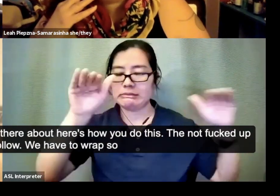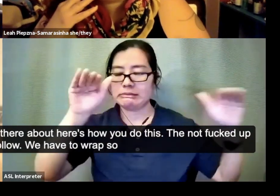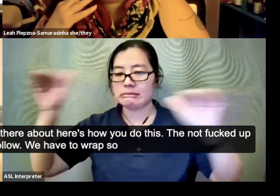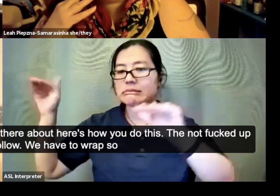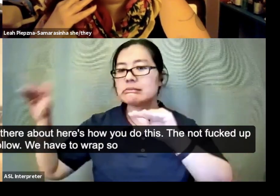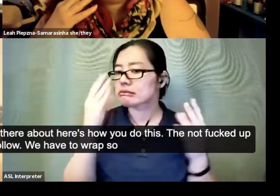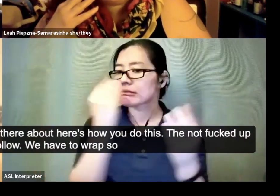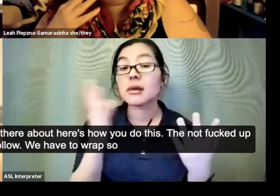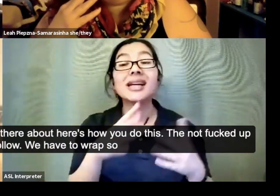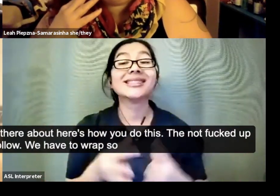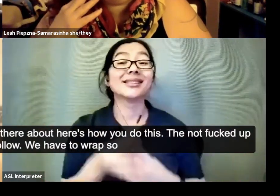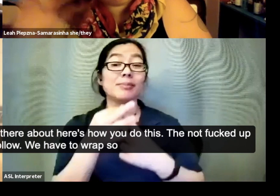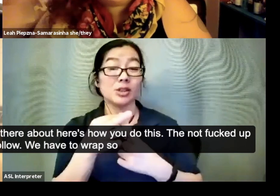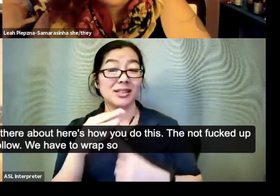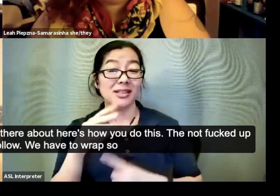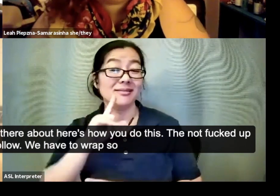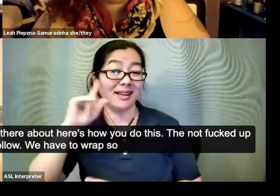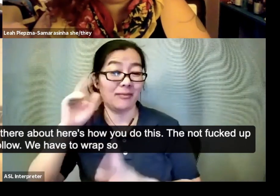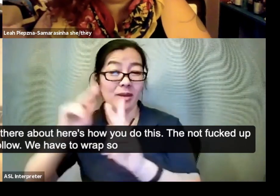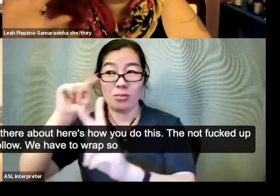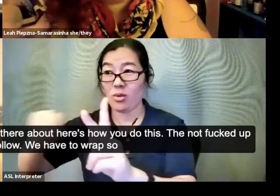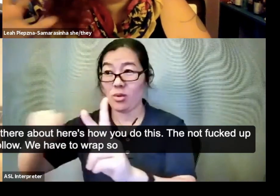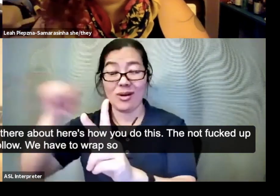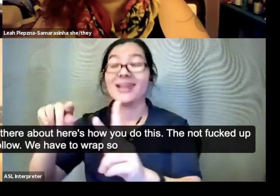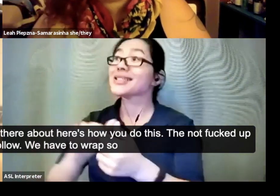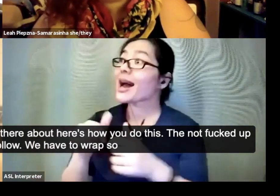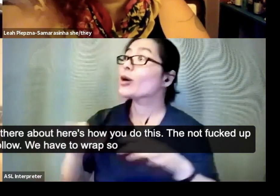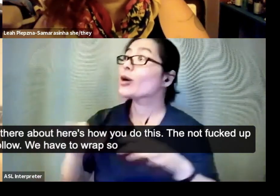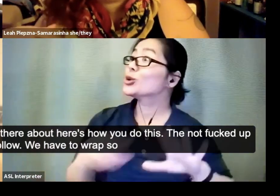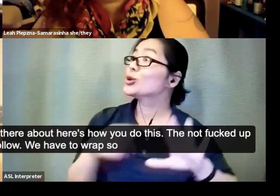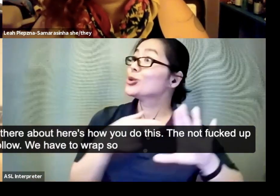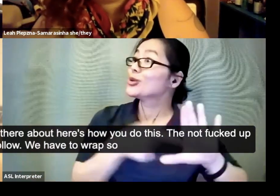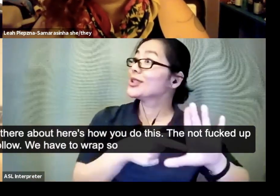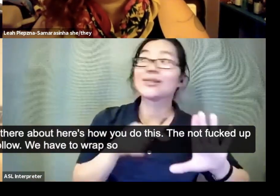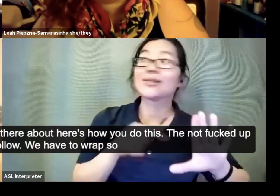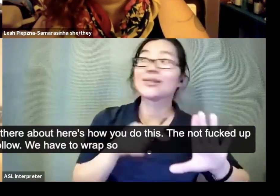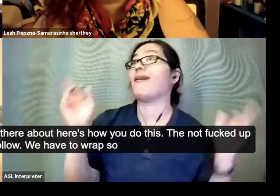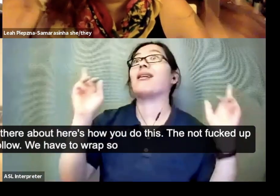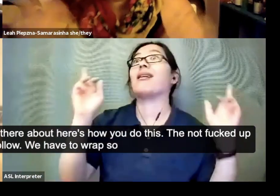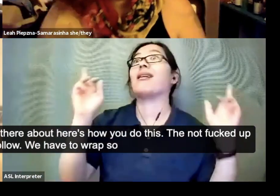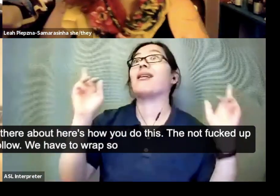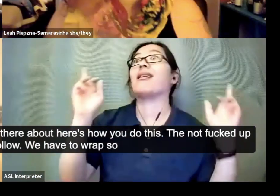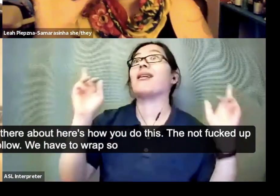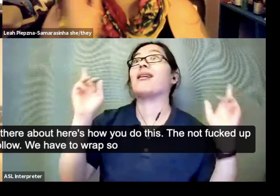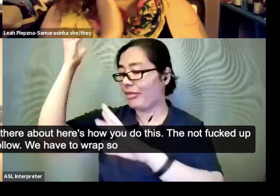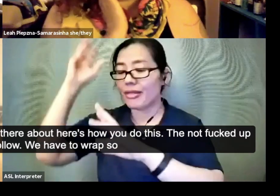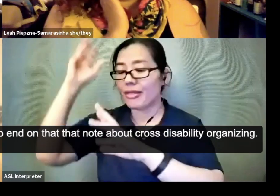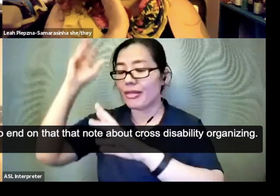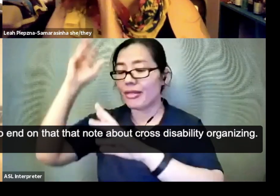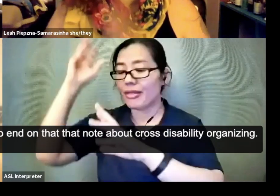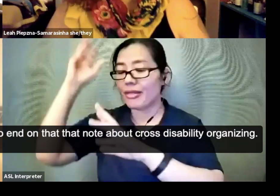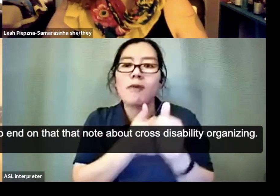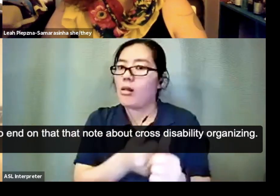putting out there about, here's how you do this the not fucked up way, right? Yeah. Because we have, here's the protocols to follow. Yeah. We have to wrap, so I'll pause.